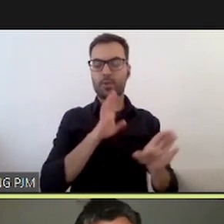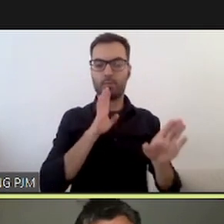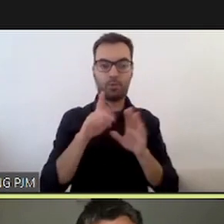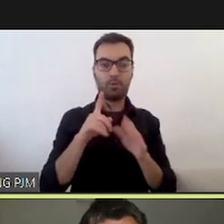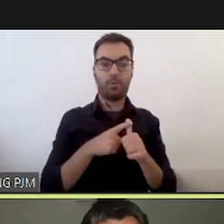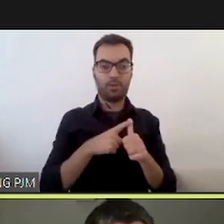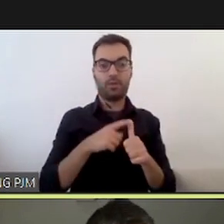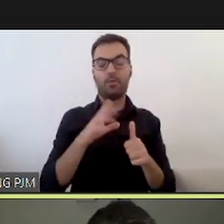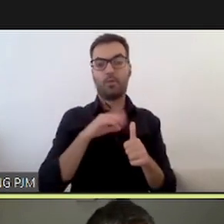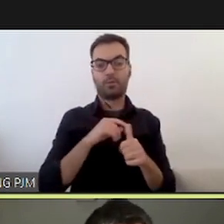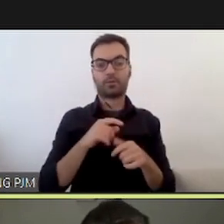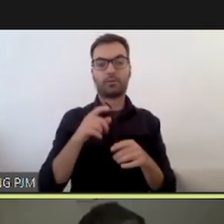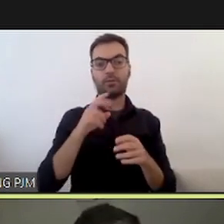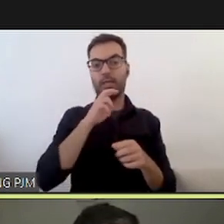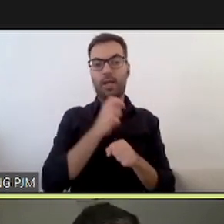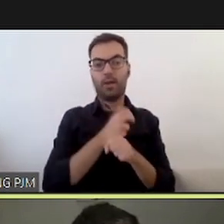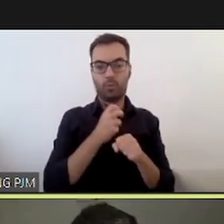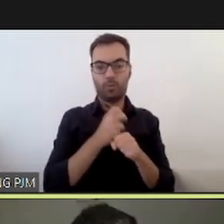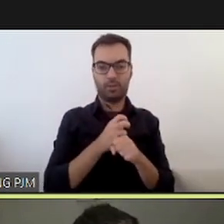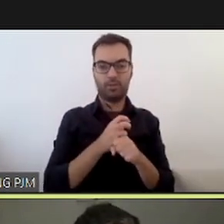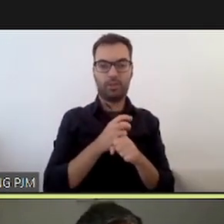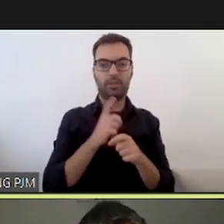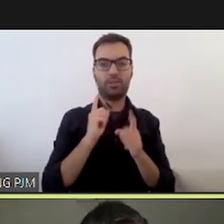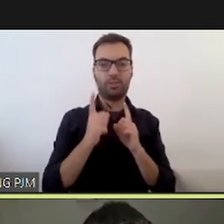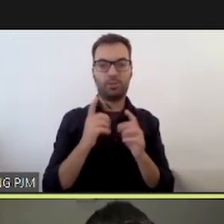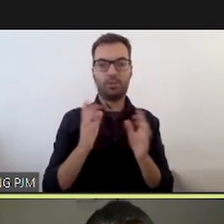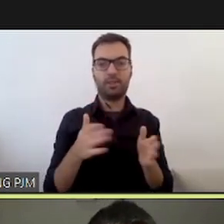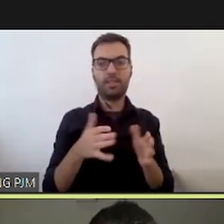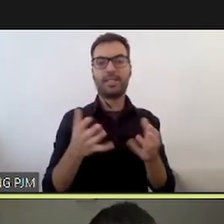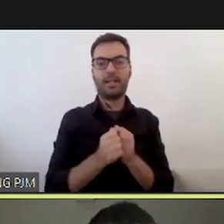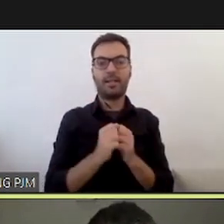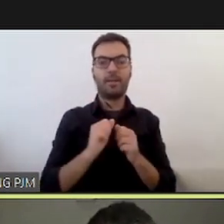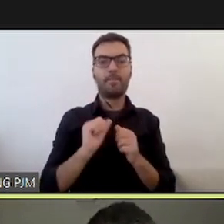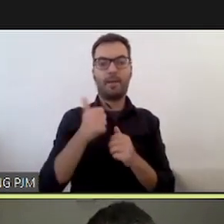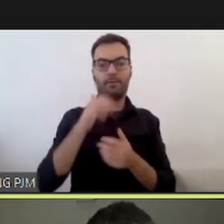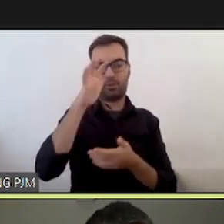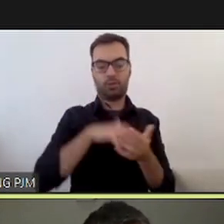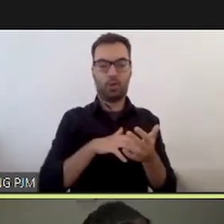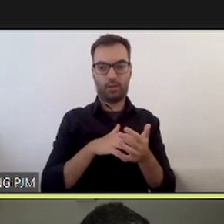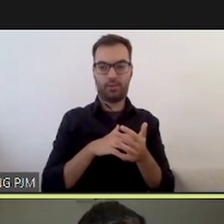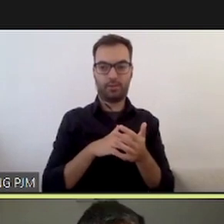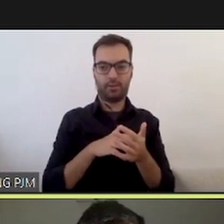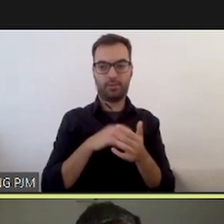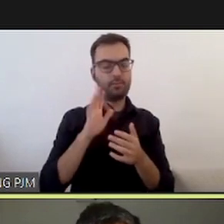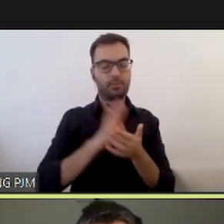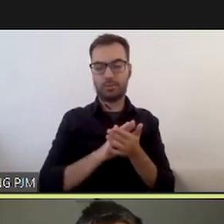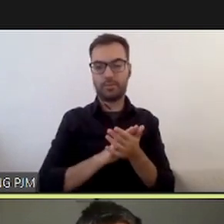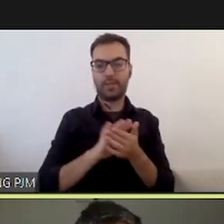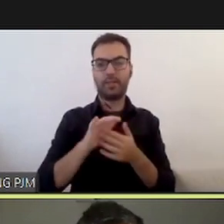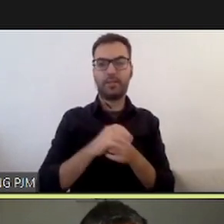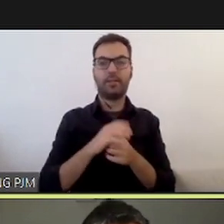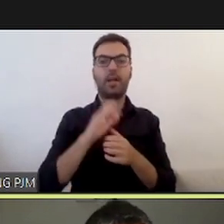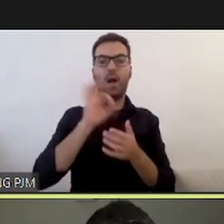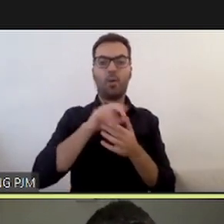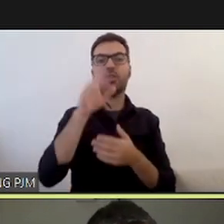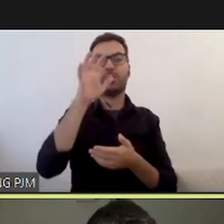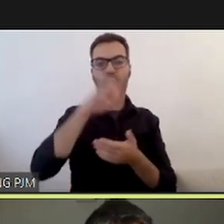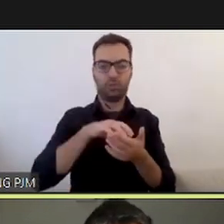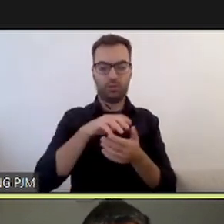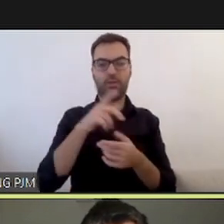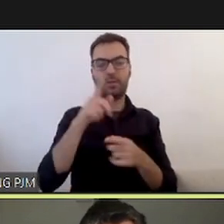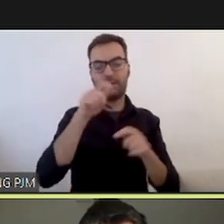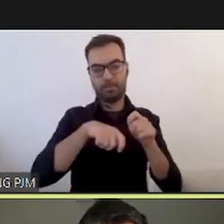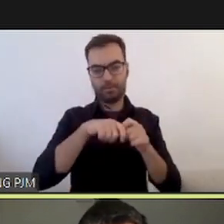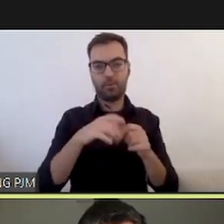thing to automate very quickly the first page the page that you're trying to audit.